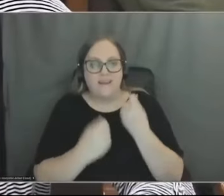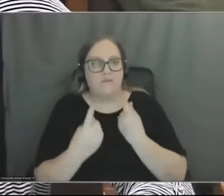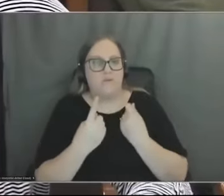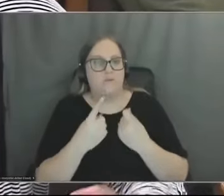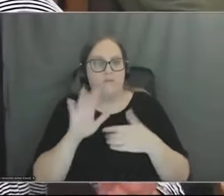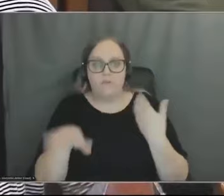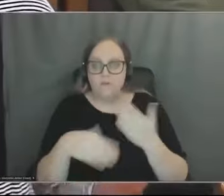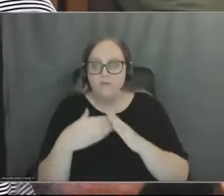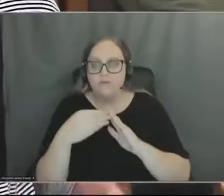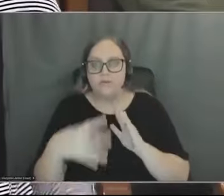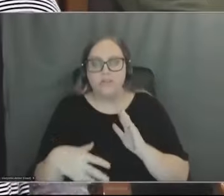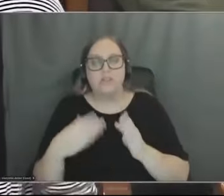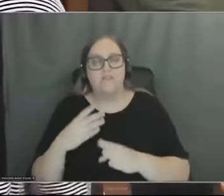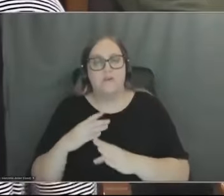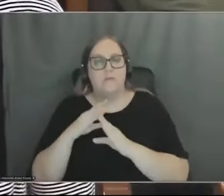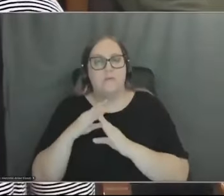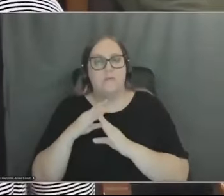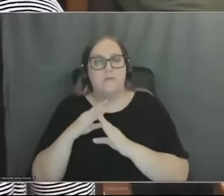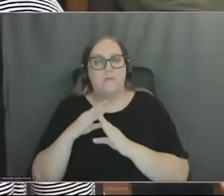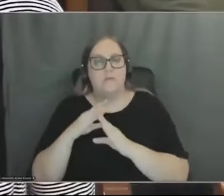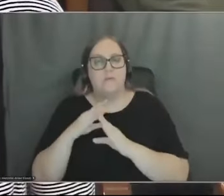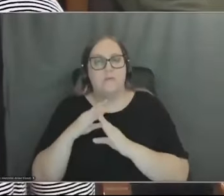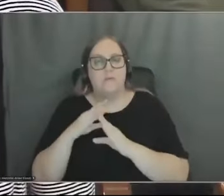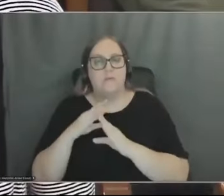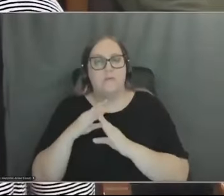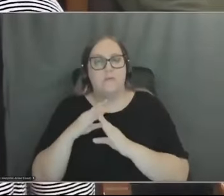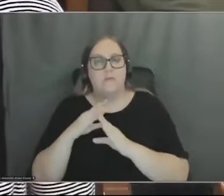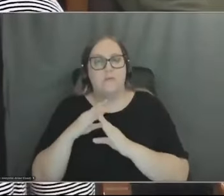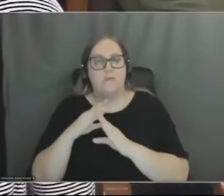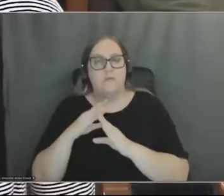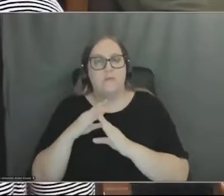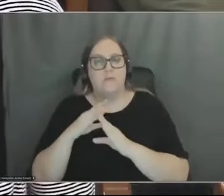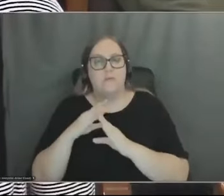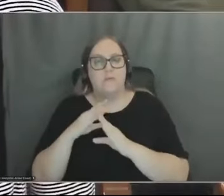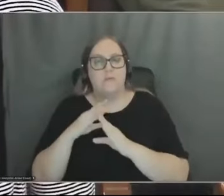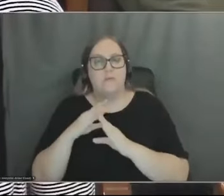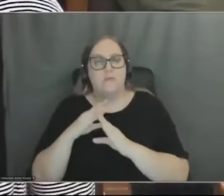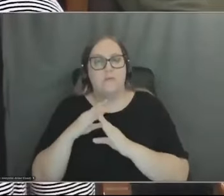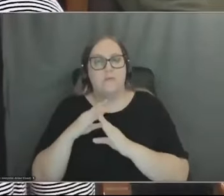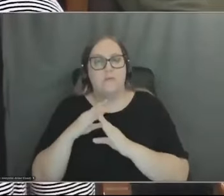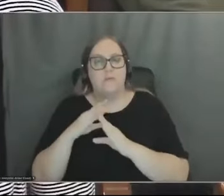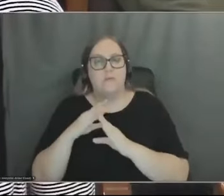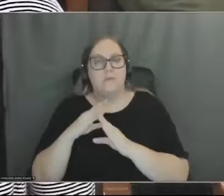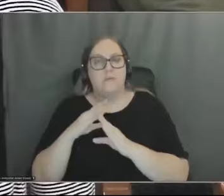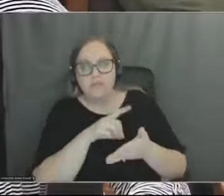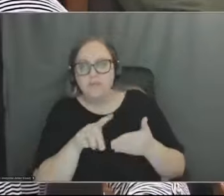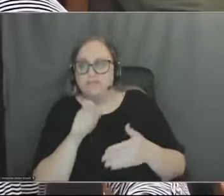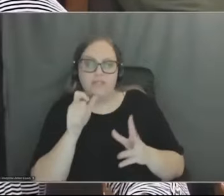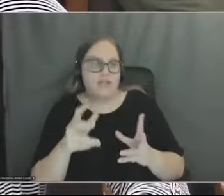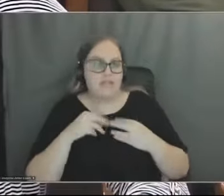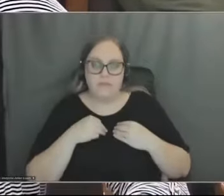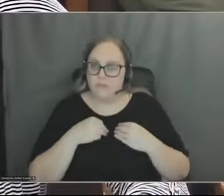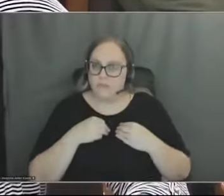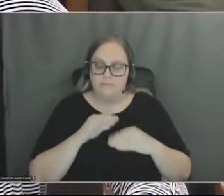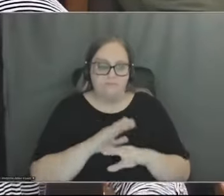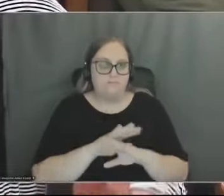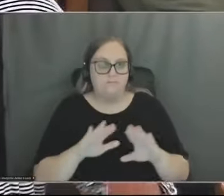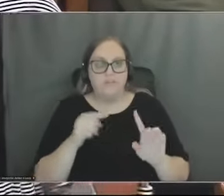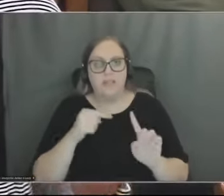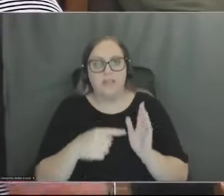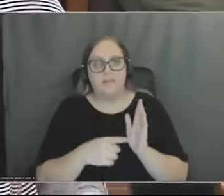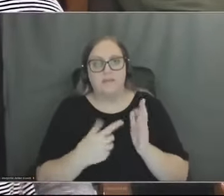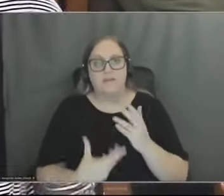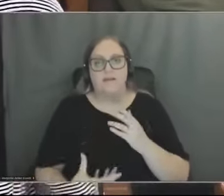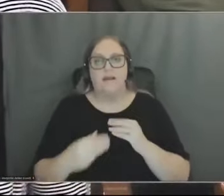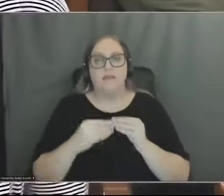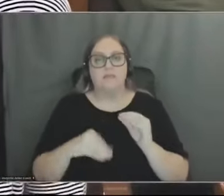Banning books because they portray people who are subject to hate and discrimination is not acceptable. This bill adds another layer to protect